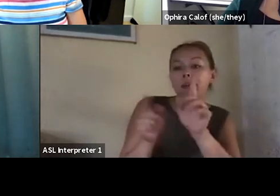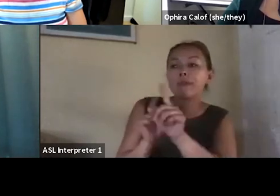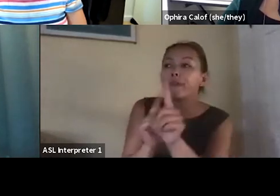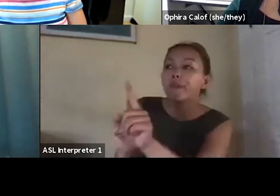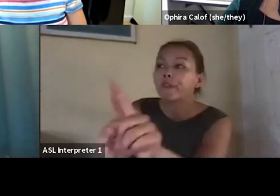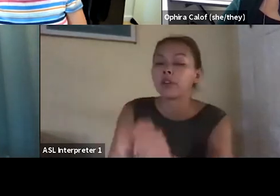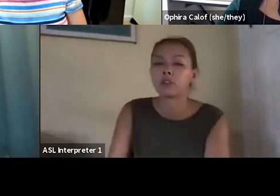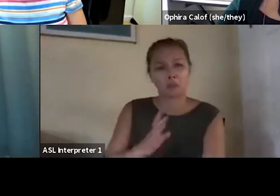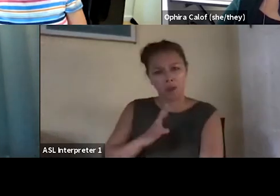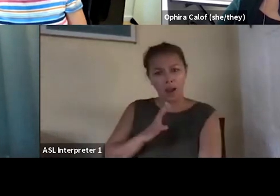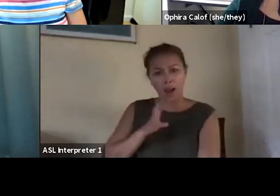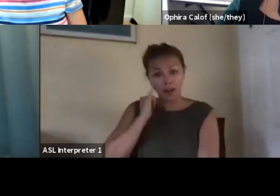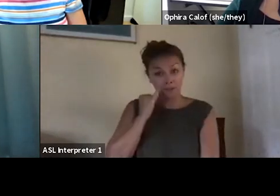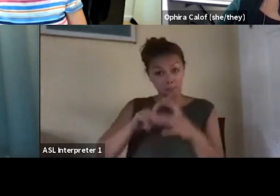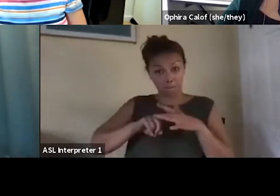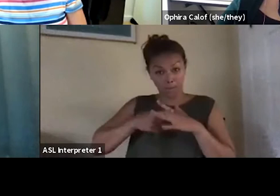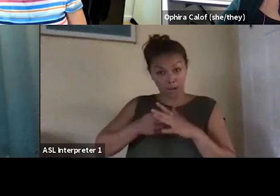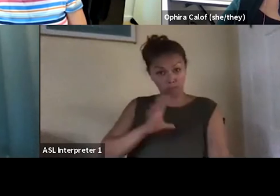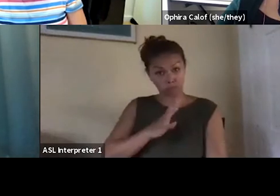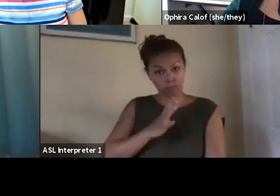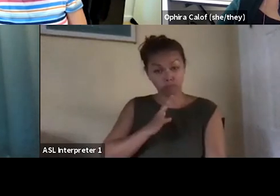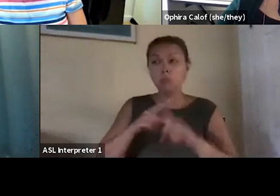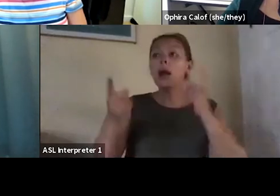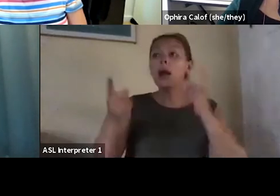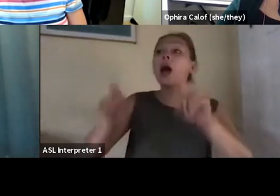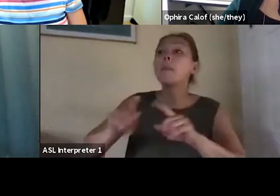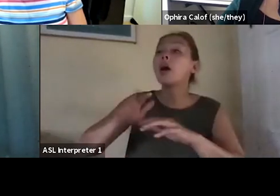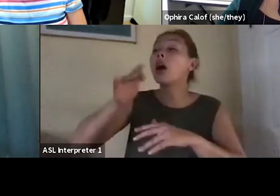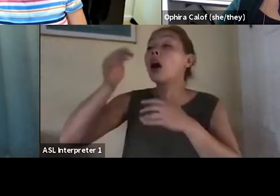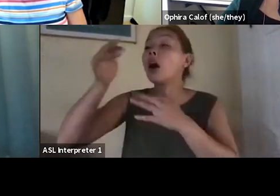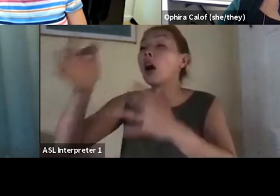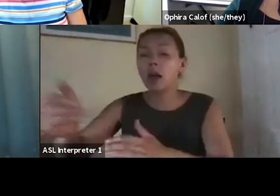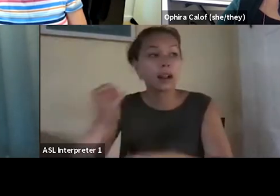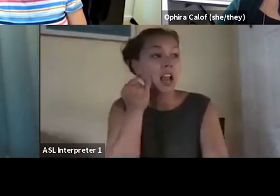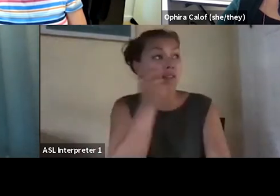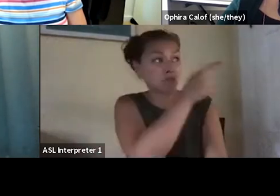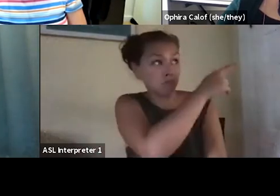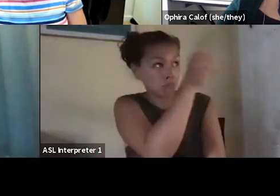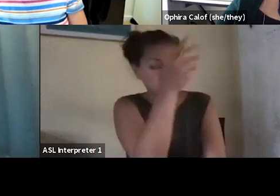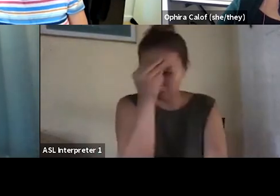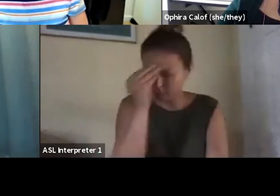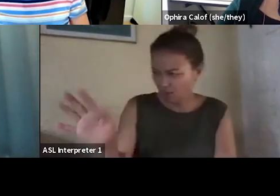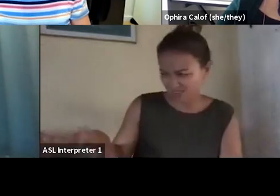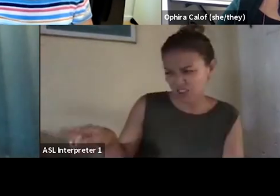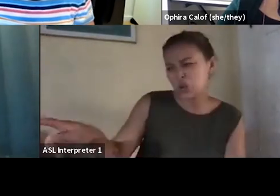slotted into that section, not because, you know, you yourself want to, but because others are saying you're young and you should, you know, just work your way up, I think